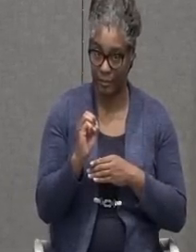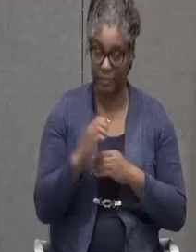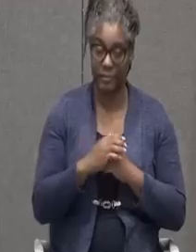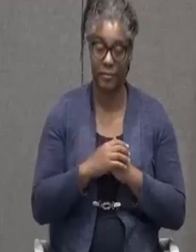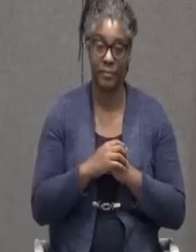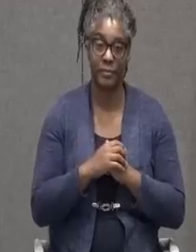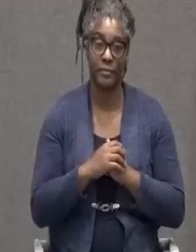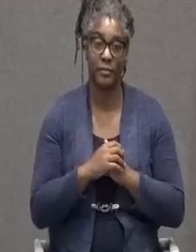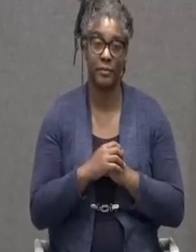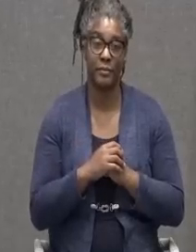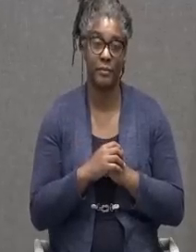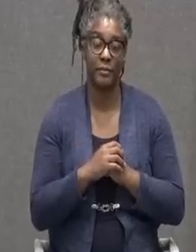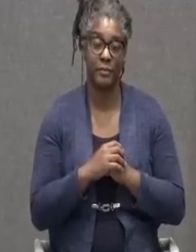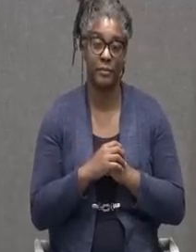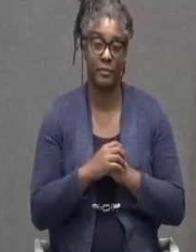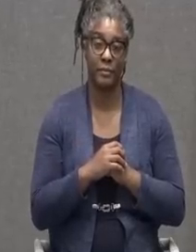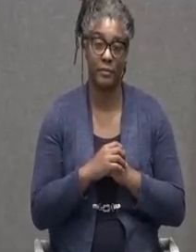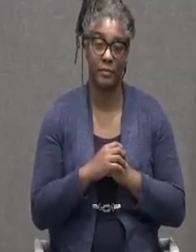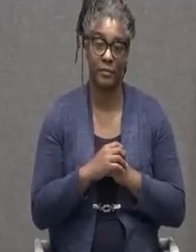more popsicle sticks.